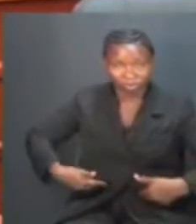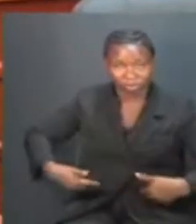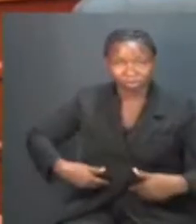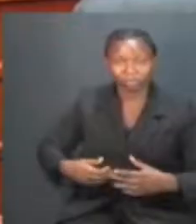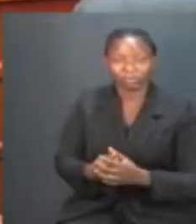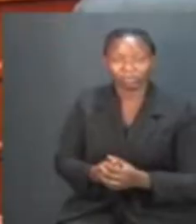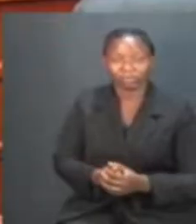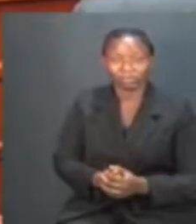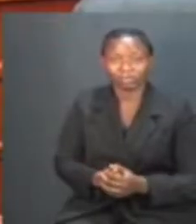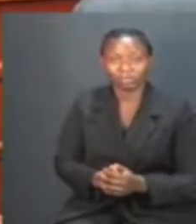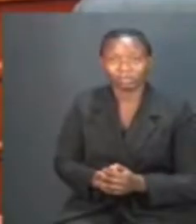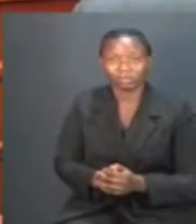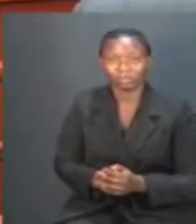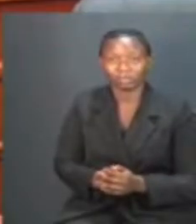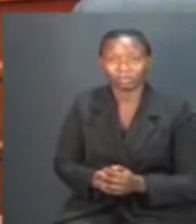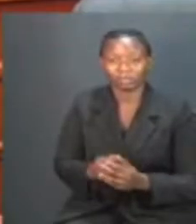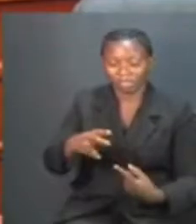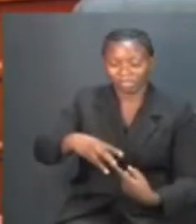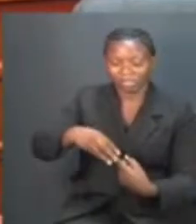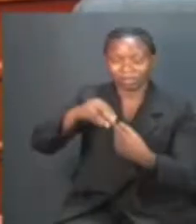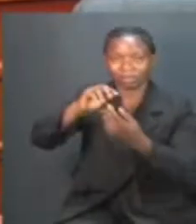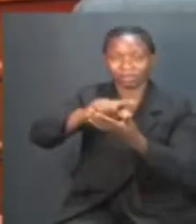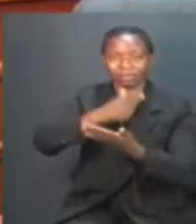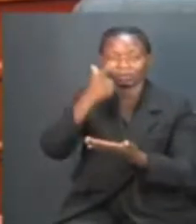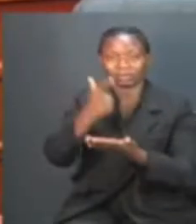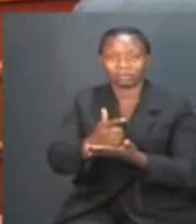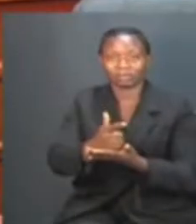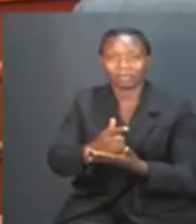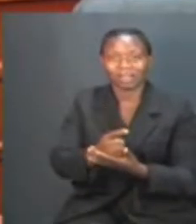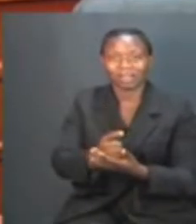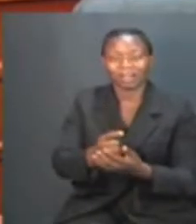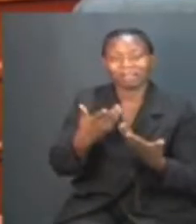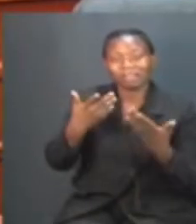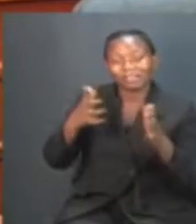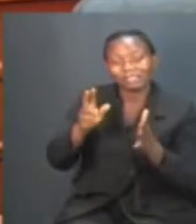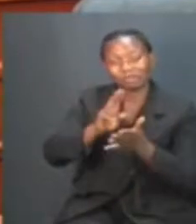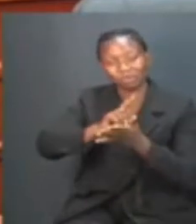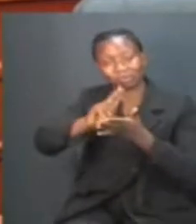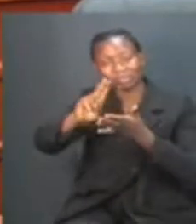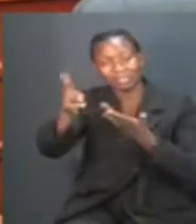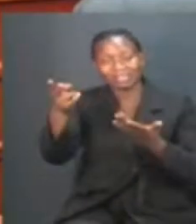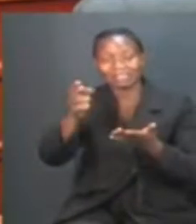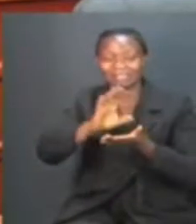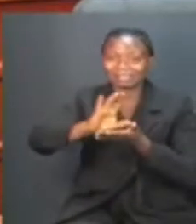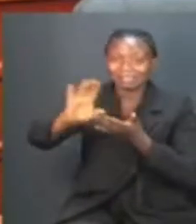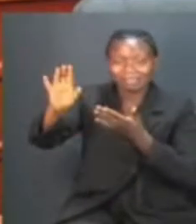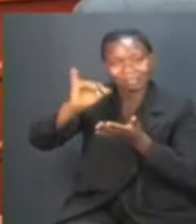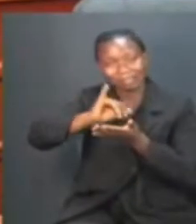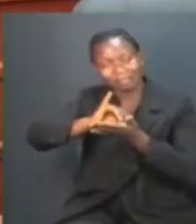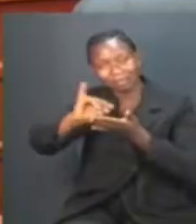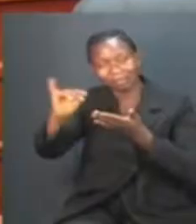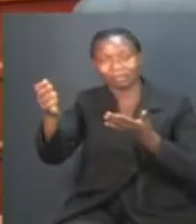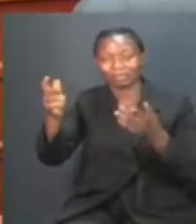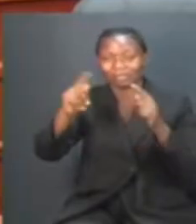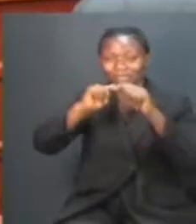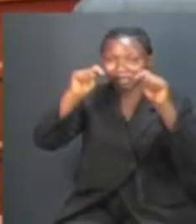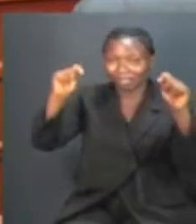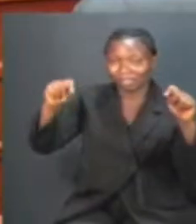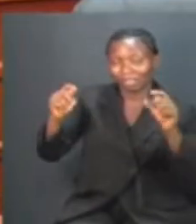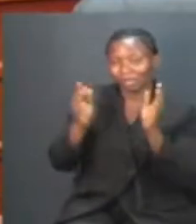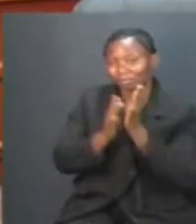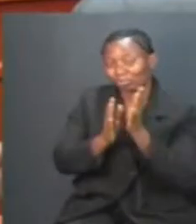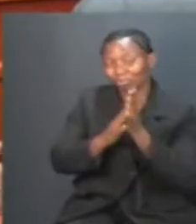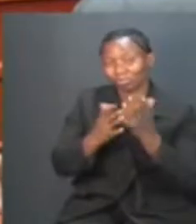particular, especially graduates that are coming out of our universities and our technical